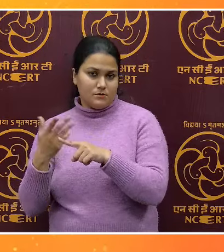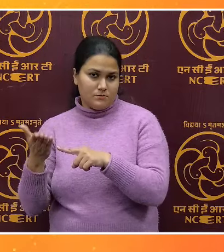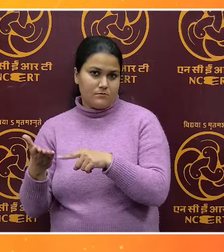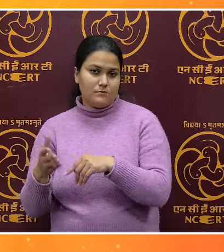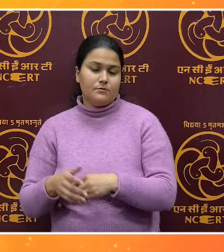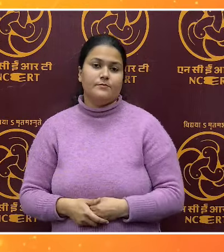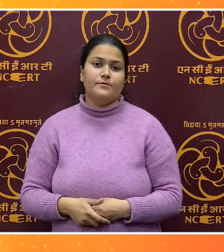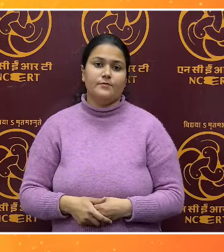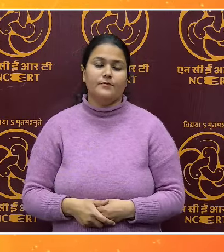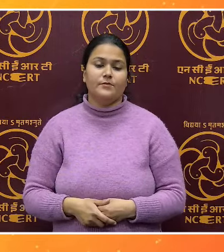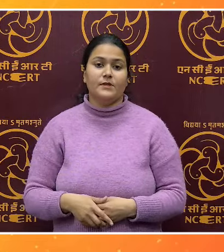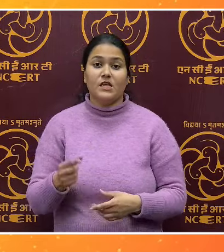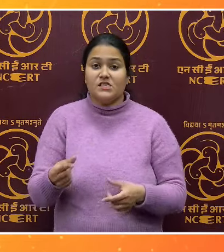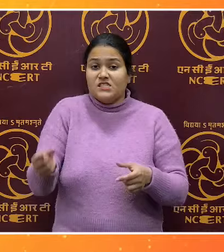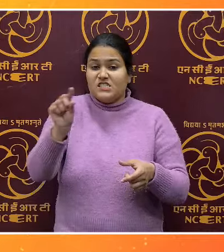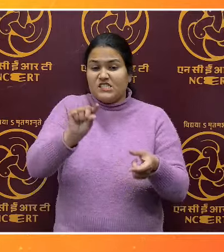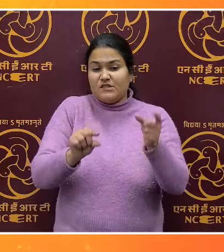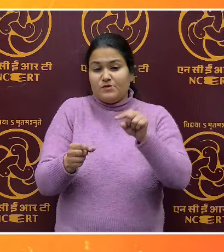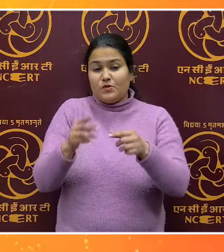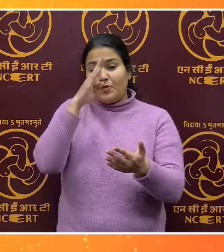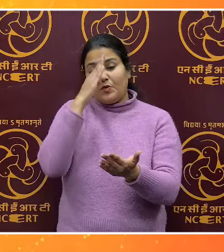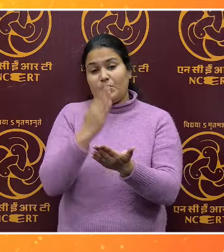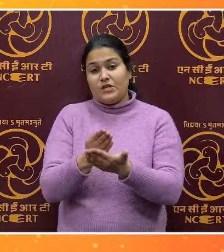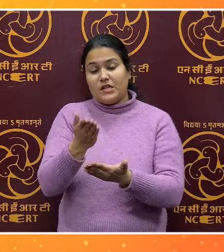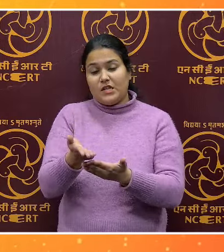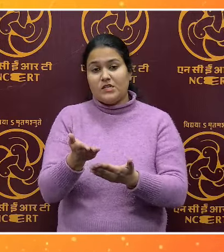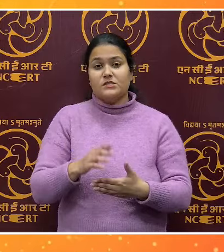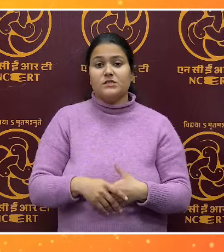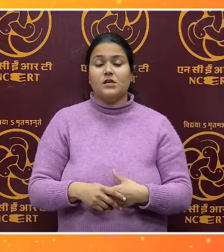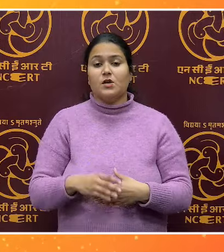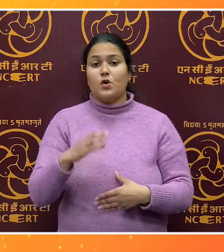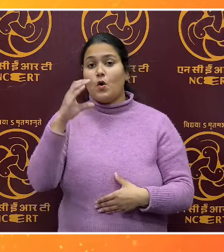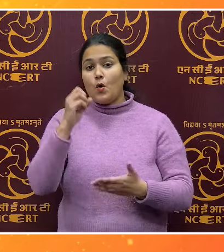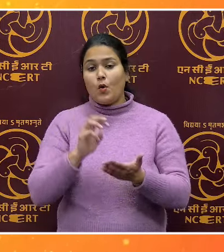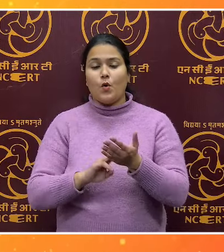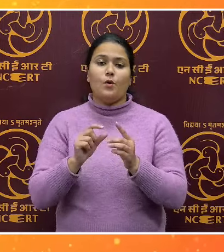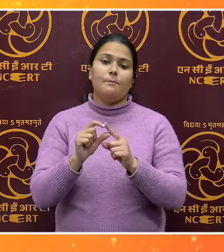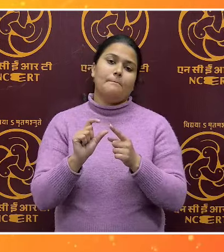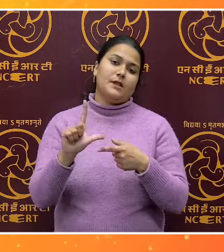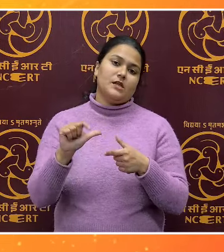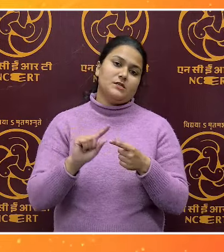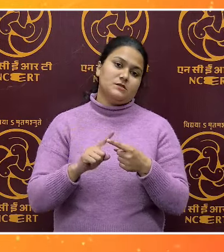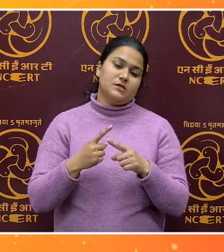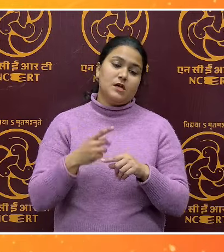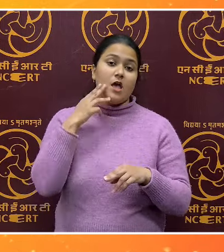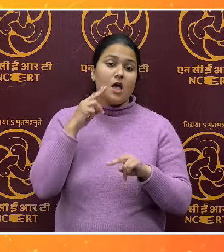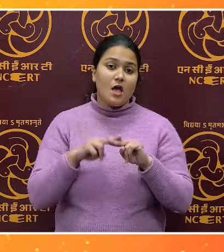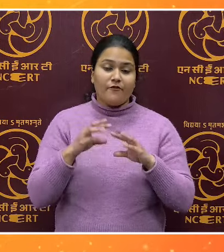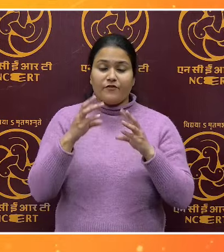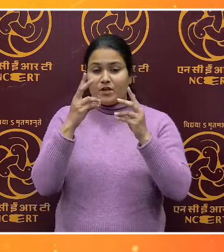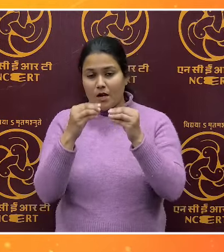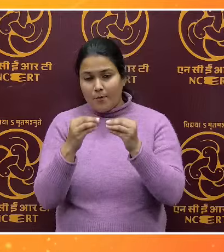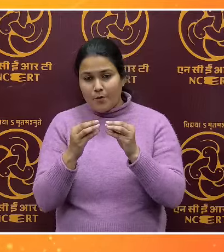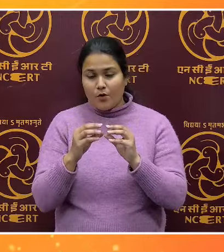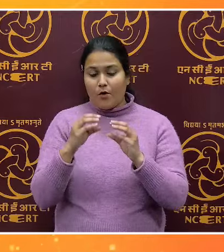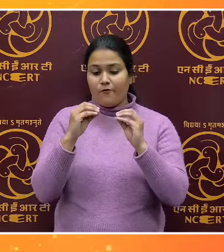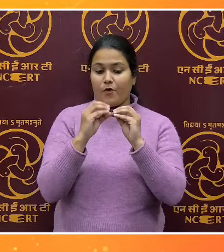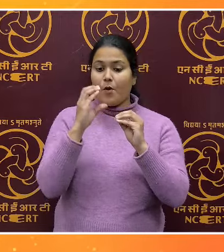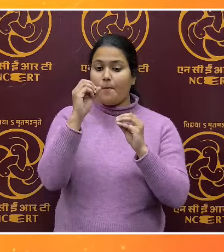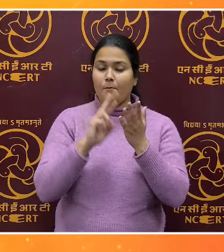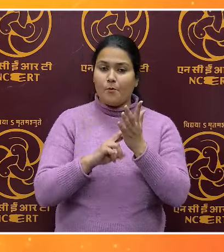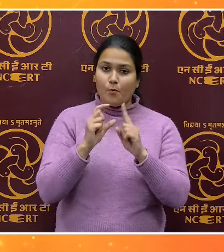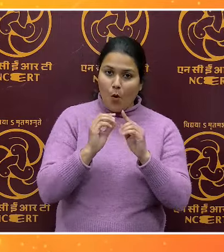coordination chemistry. It will decide the stability of the complex also. If the number of bonds will increase,